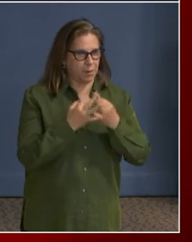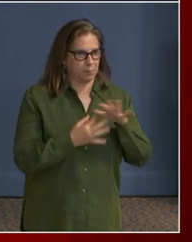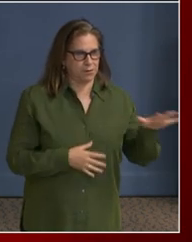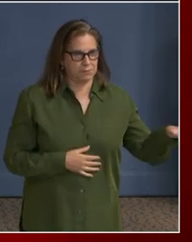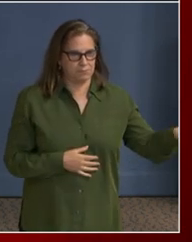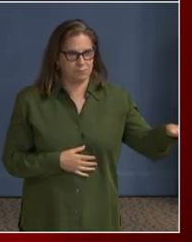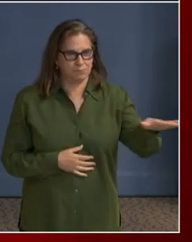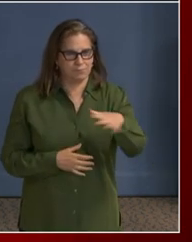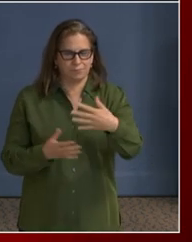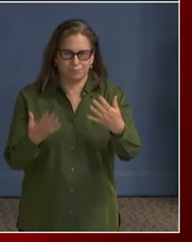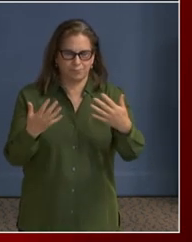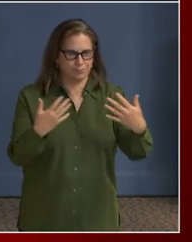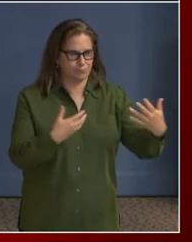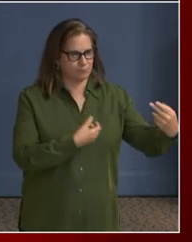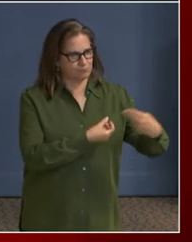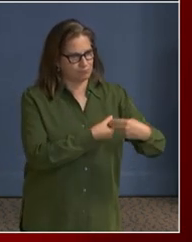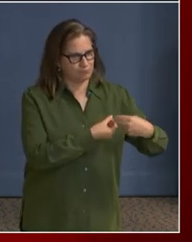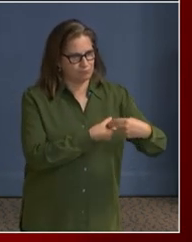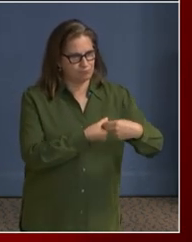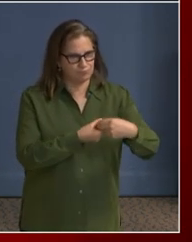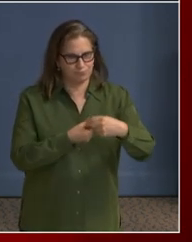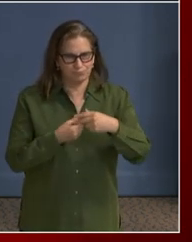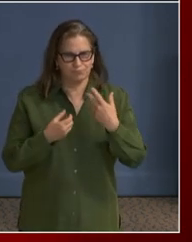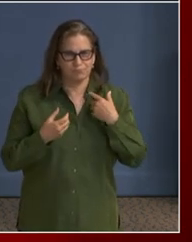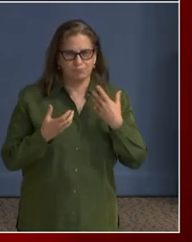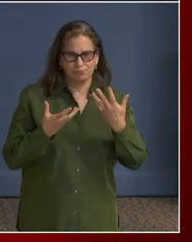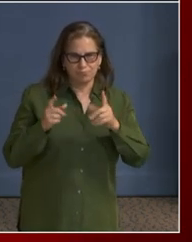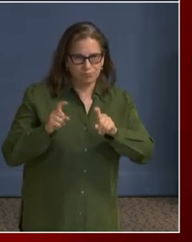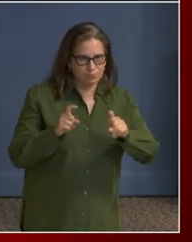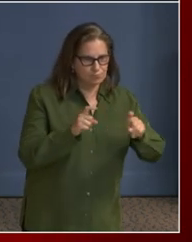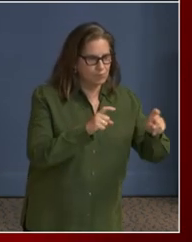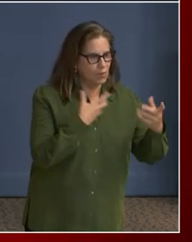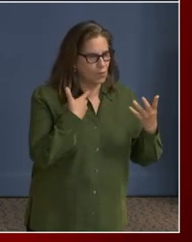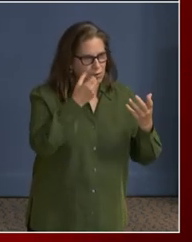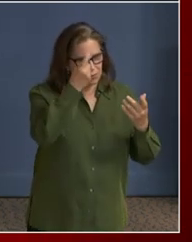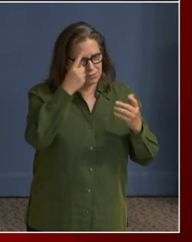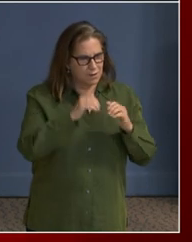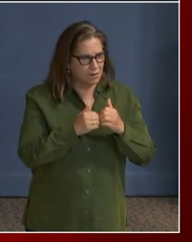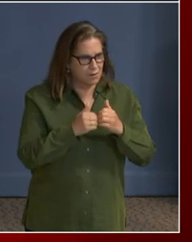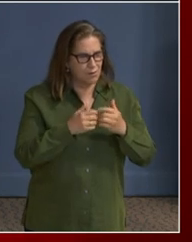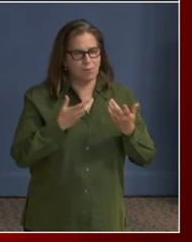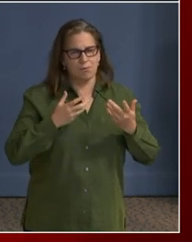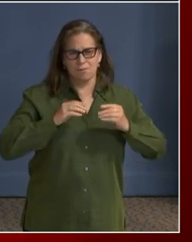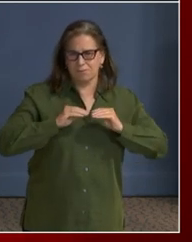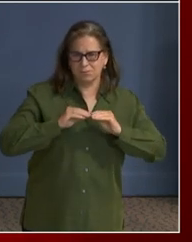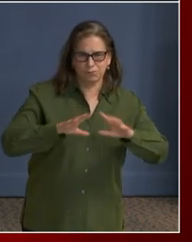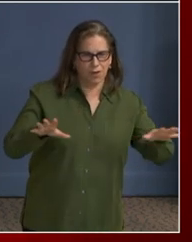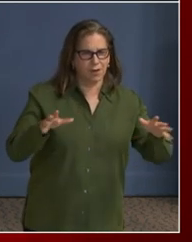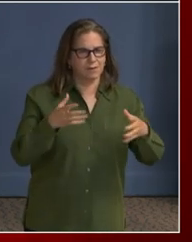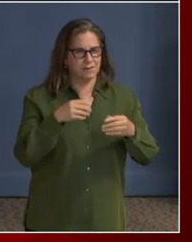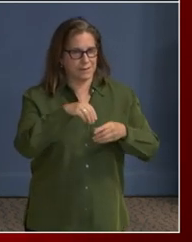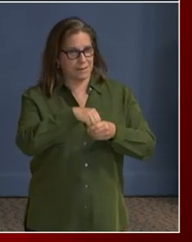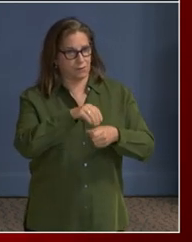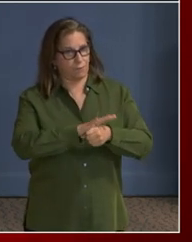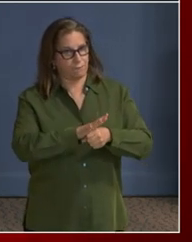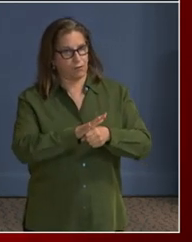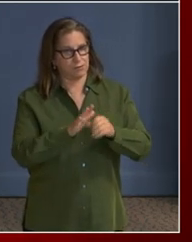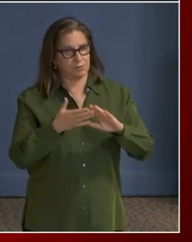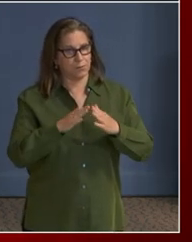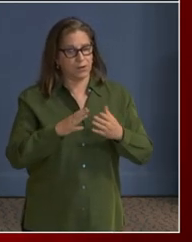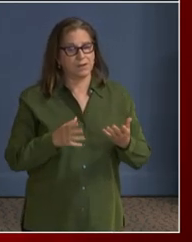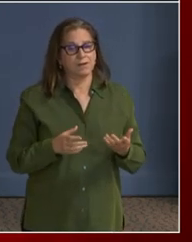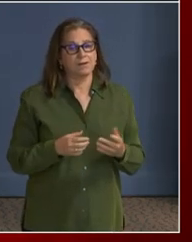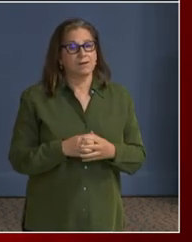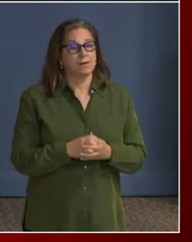the spread of COVID through our community. Households participating in this survey will get free transportation to and